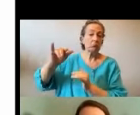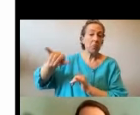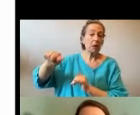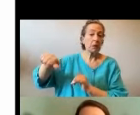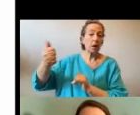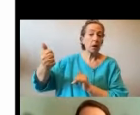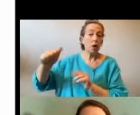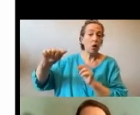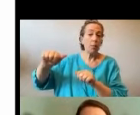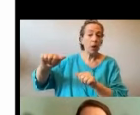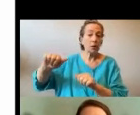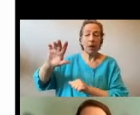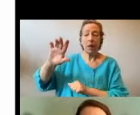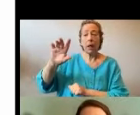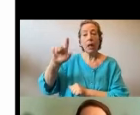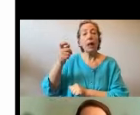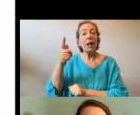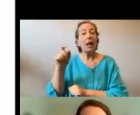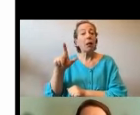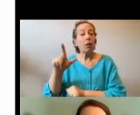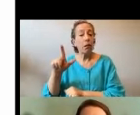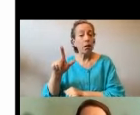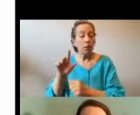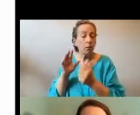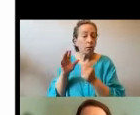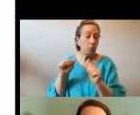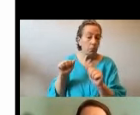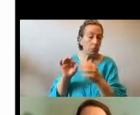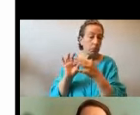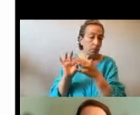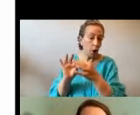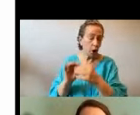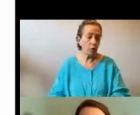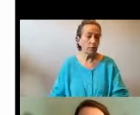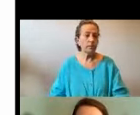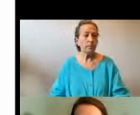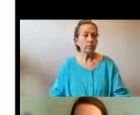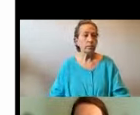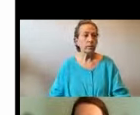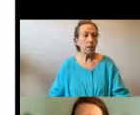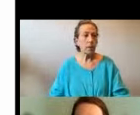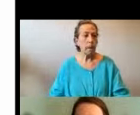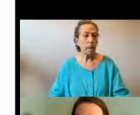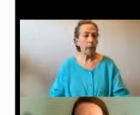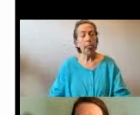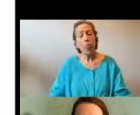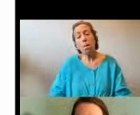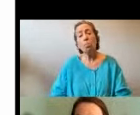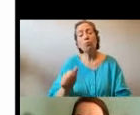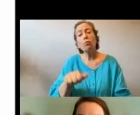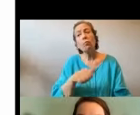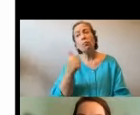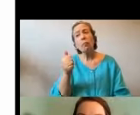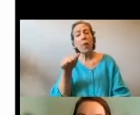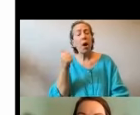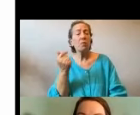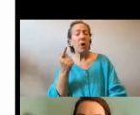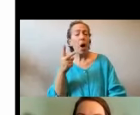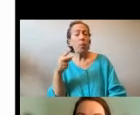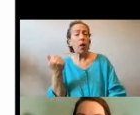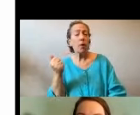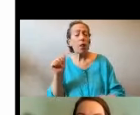the legal side, you would think about partnering. In addition, just to suggest a couple other clinical settings that might be appropriate